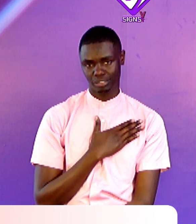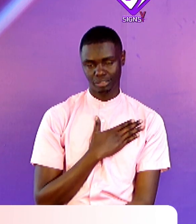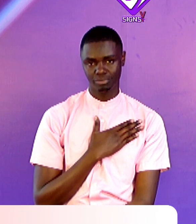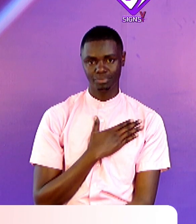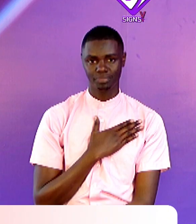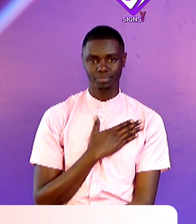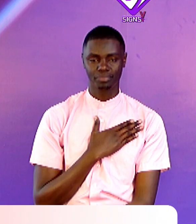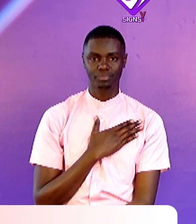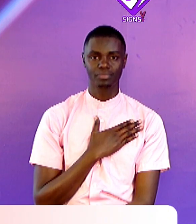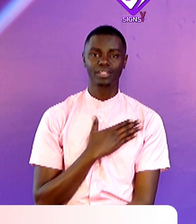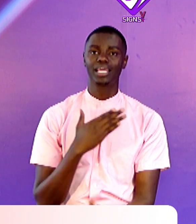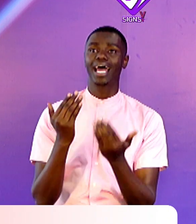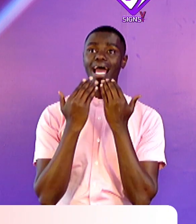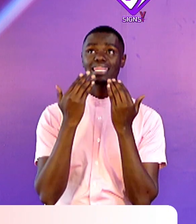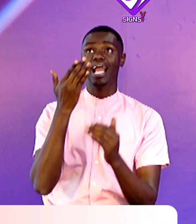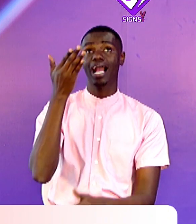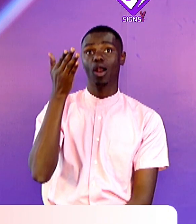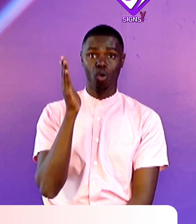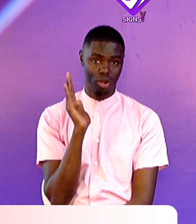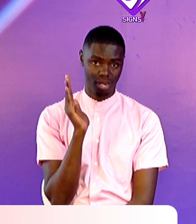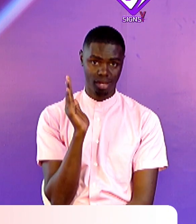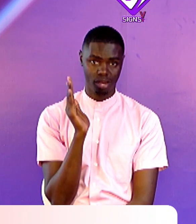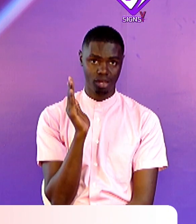No, I thank God that yes,